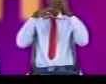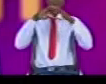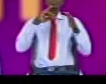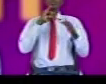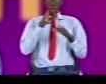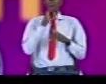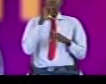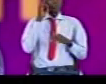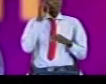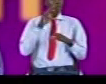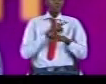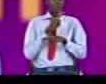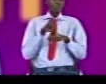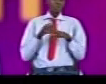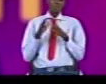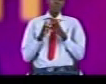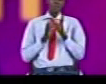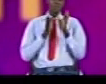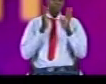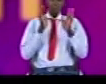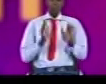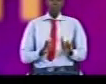Don't disobey the truth.